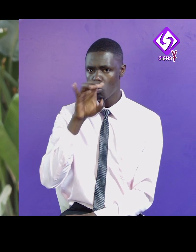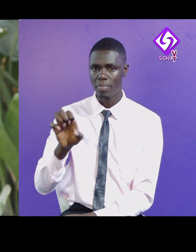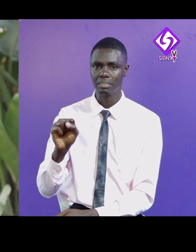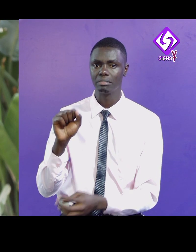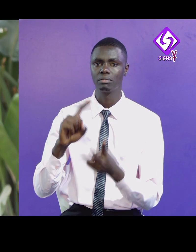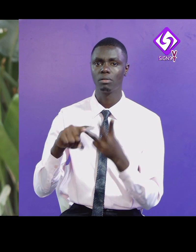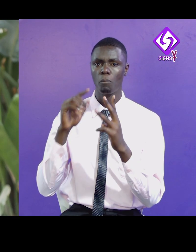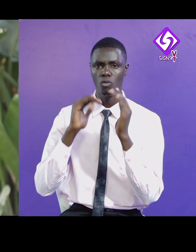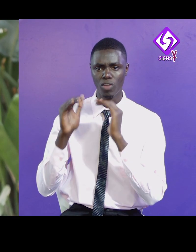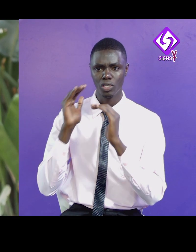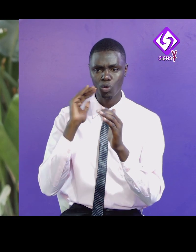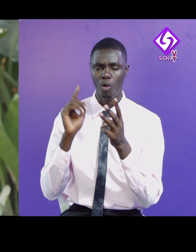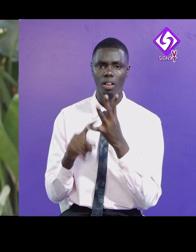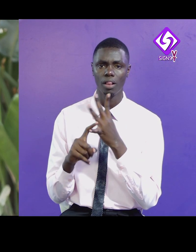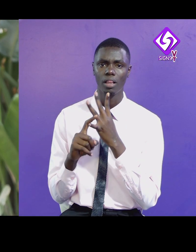professionals, your